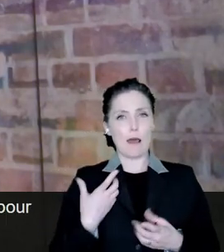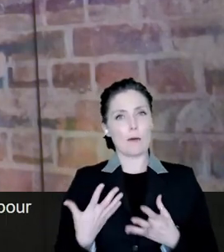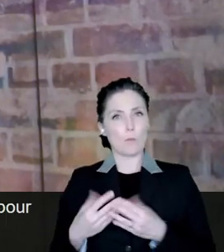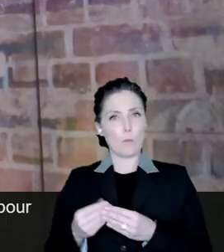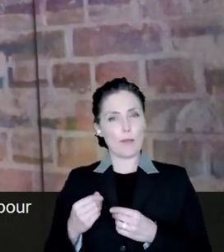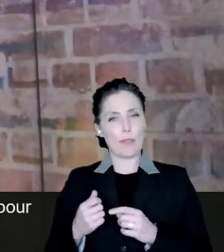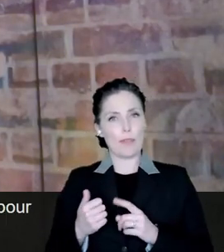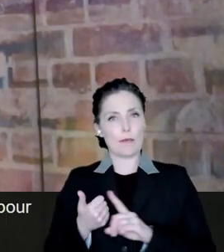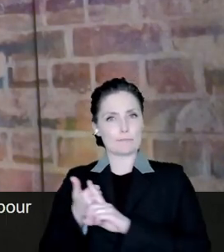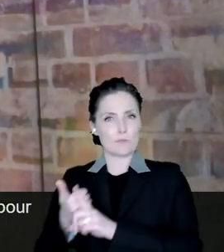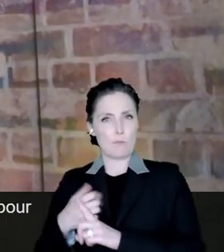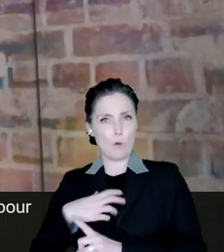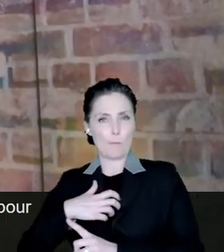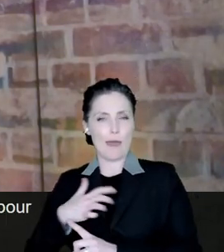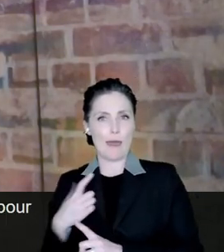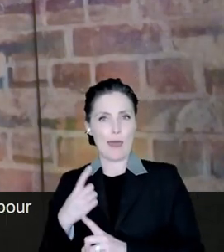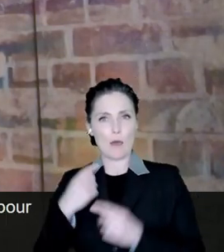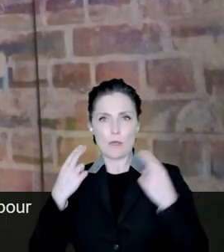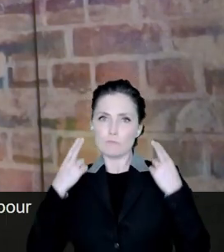to make sure that case is made.